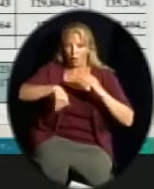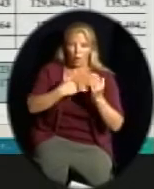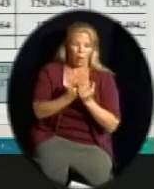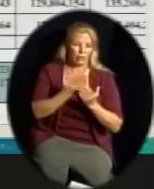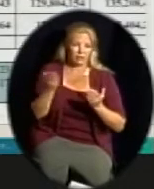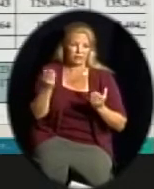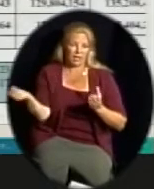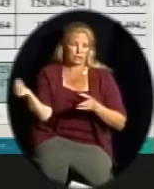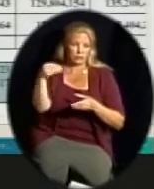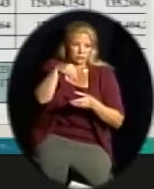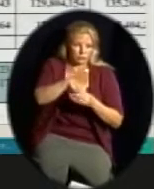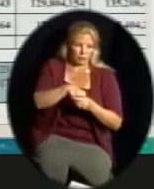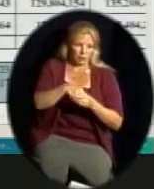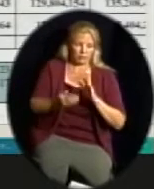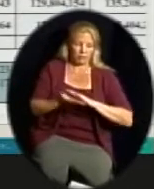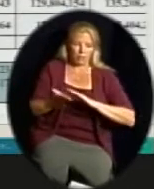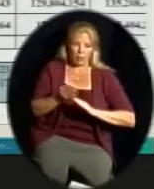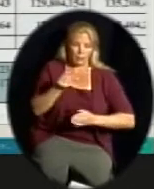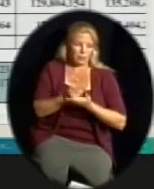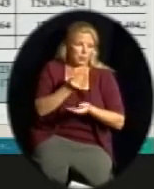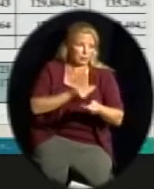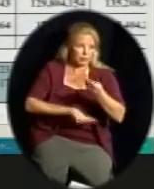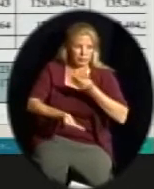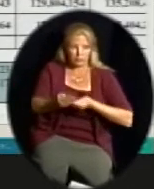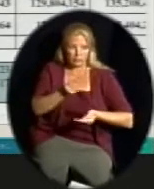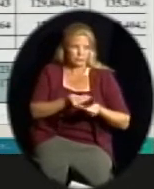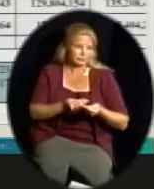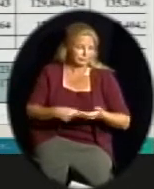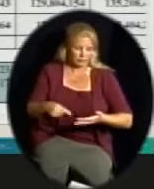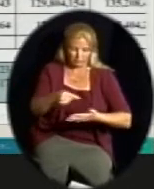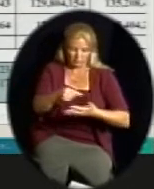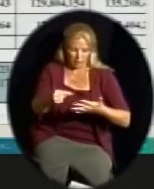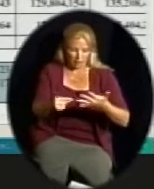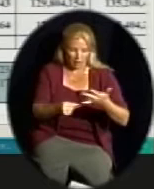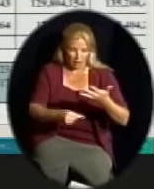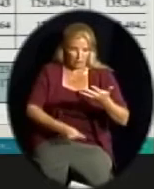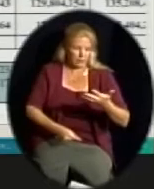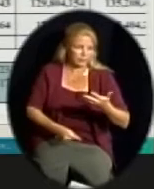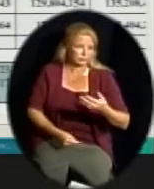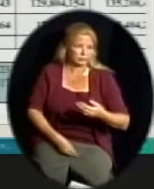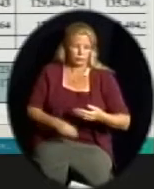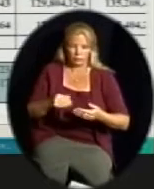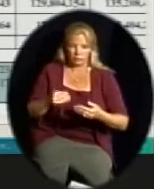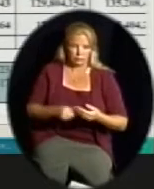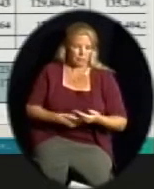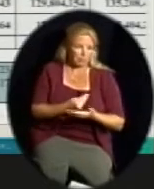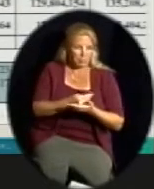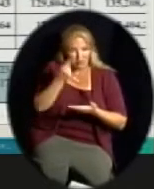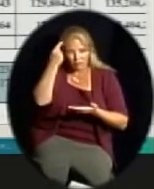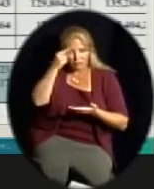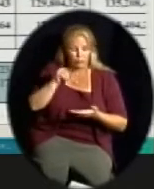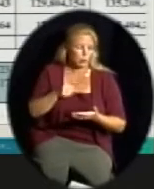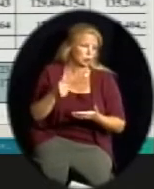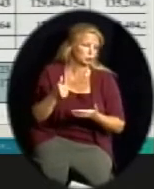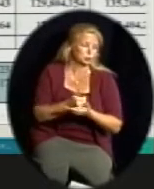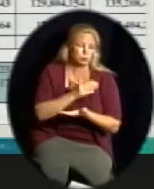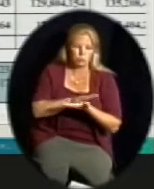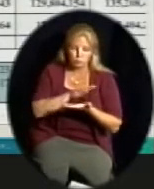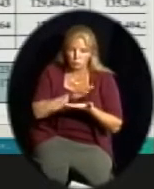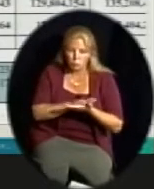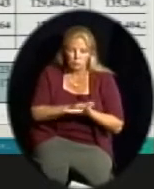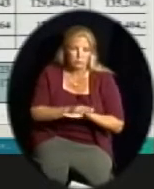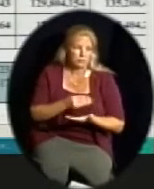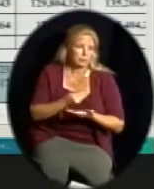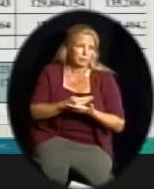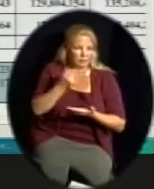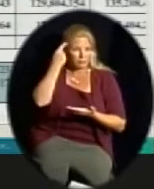budget, whether that be the weighting factors for new facility, the weighting factors for how many bilingual students we have or at-risk students, the base